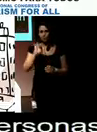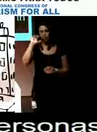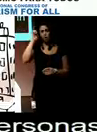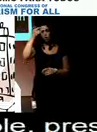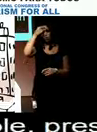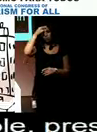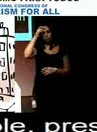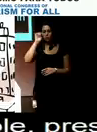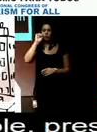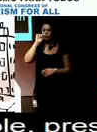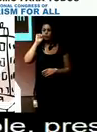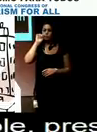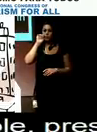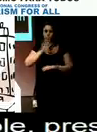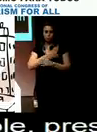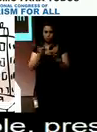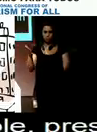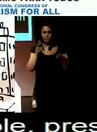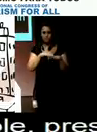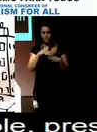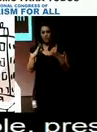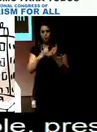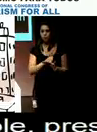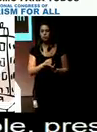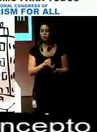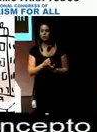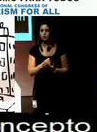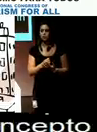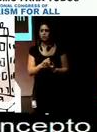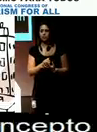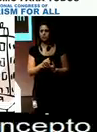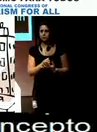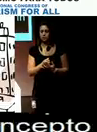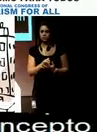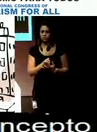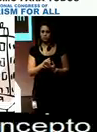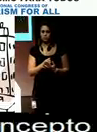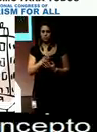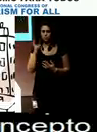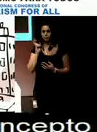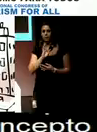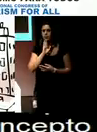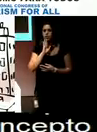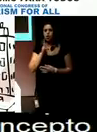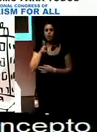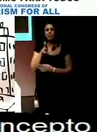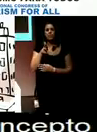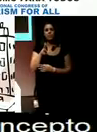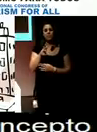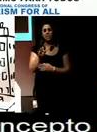The concept of accessible tourism, tourism for all, it is based in the